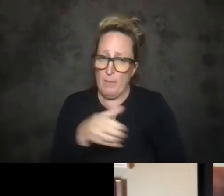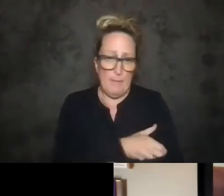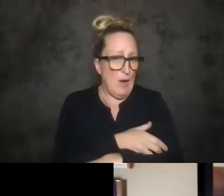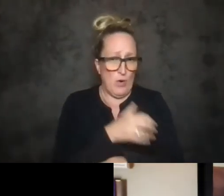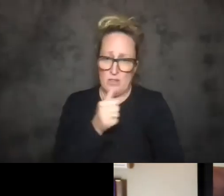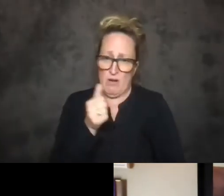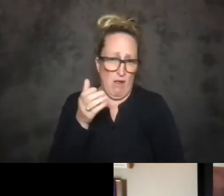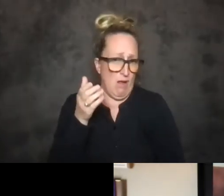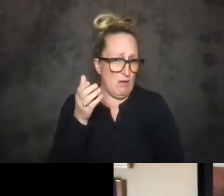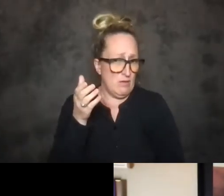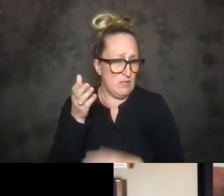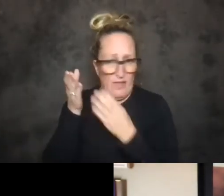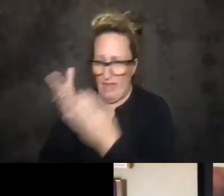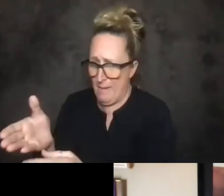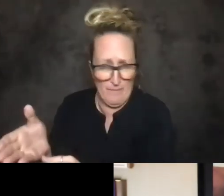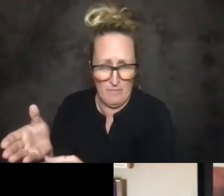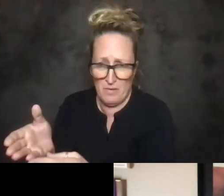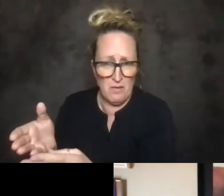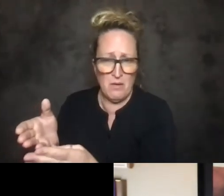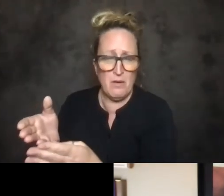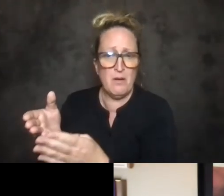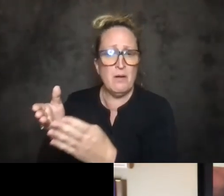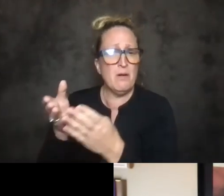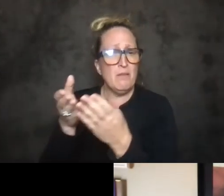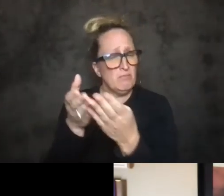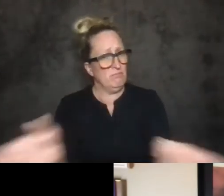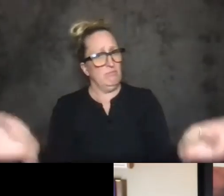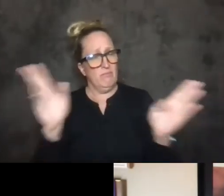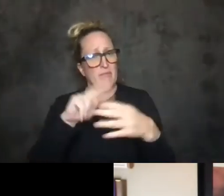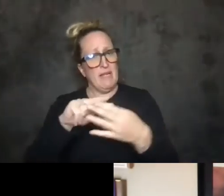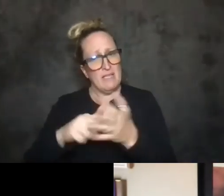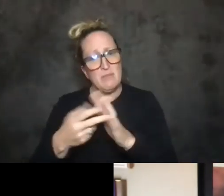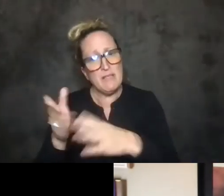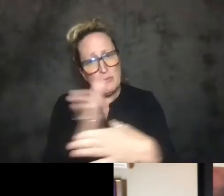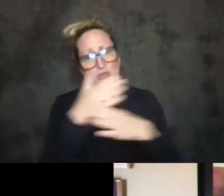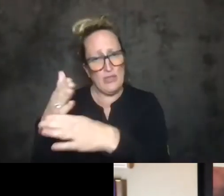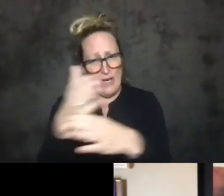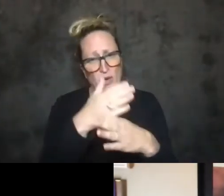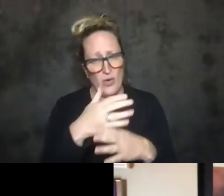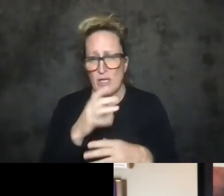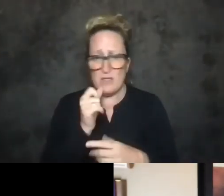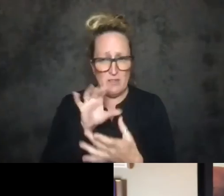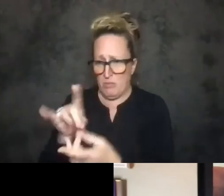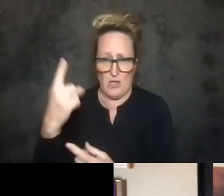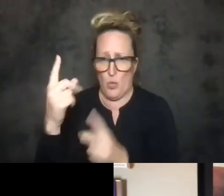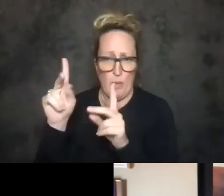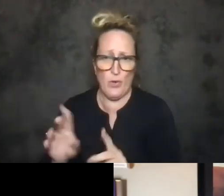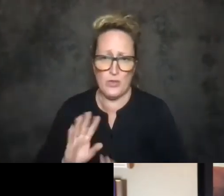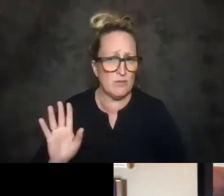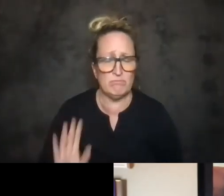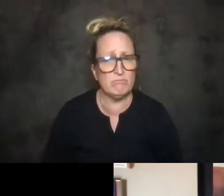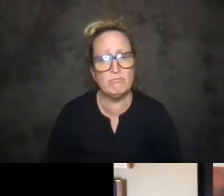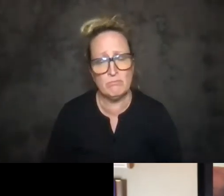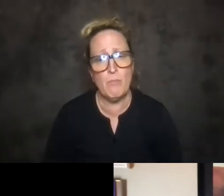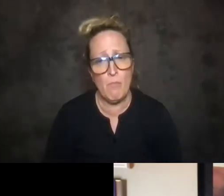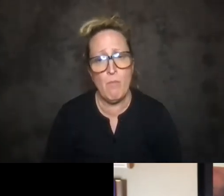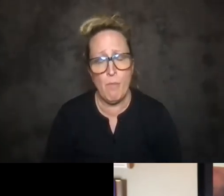belong to them. It belongs to the, it's meant to be shared. It doesn't belong to one person.